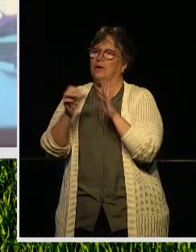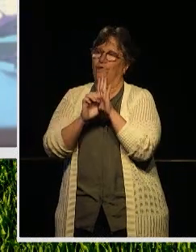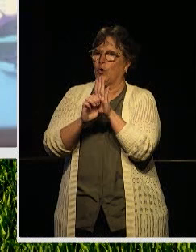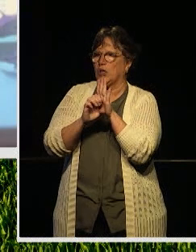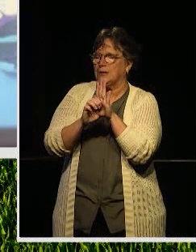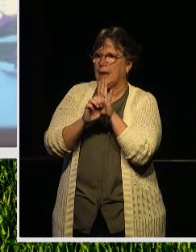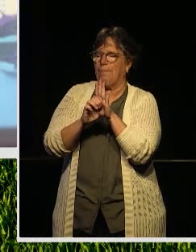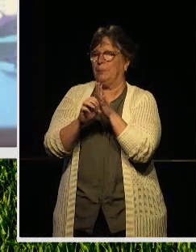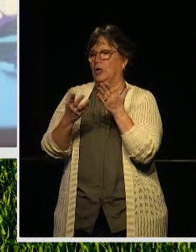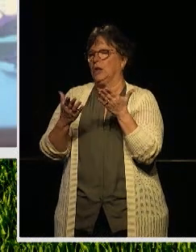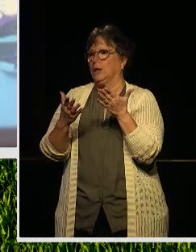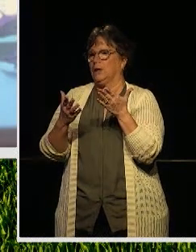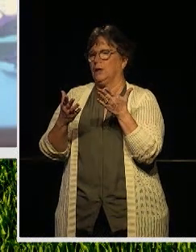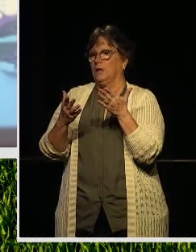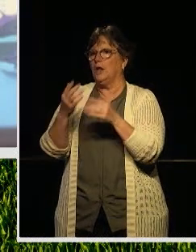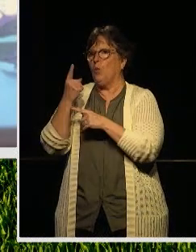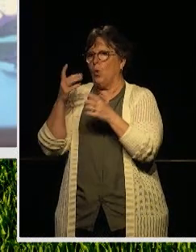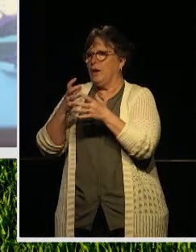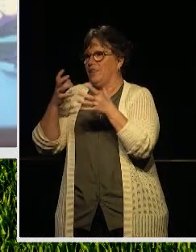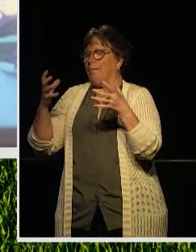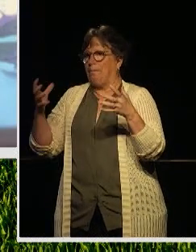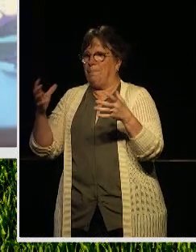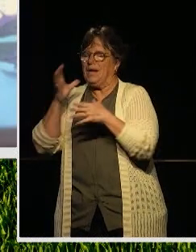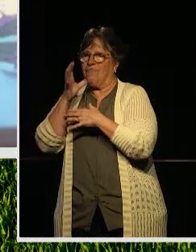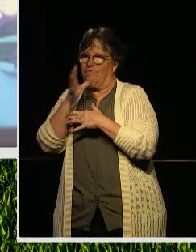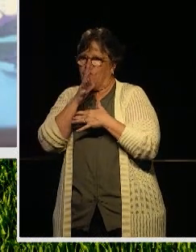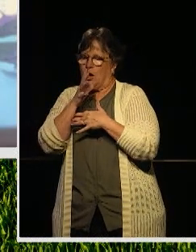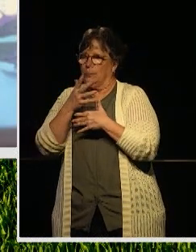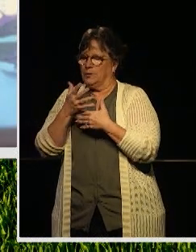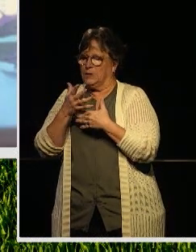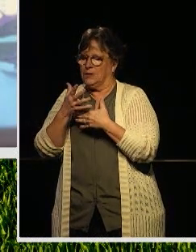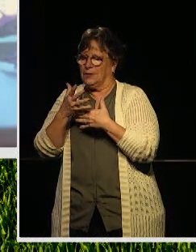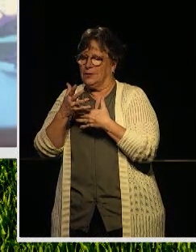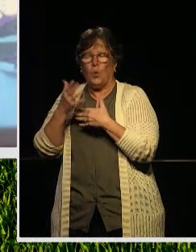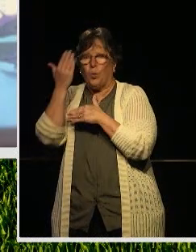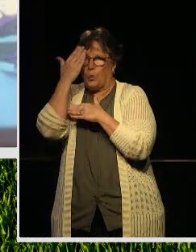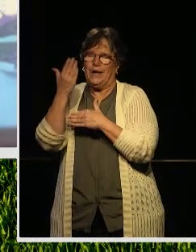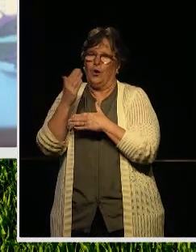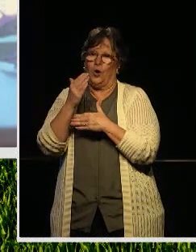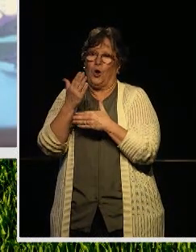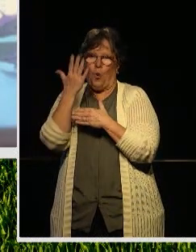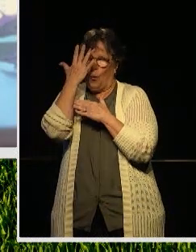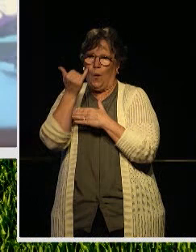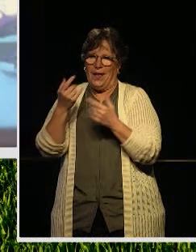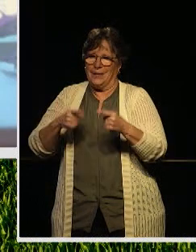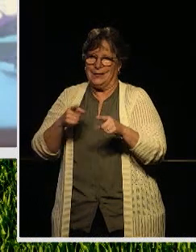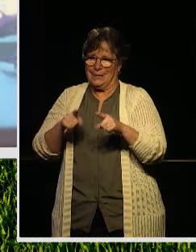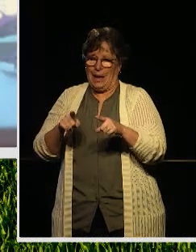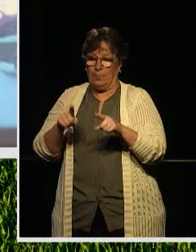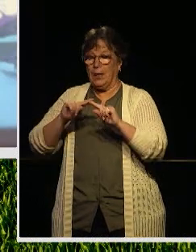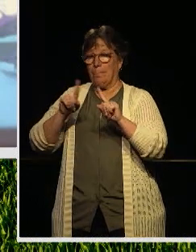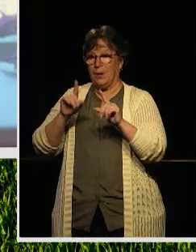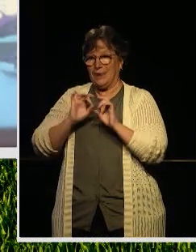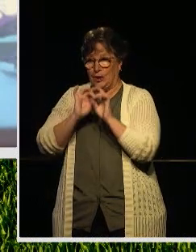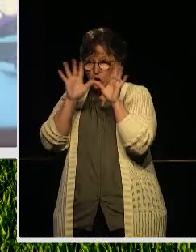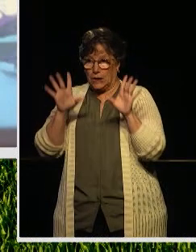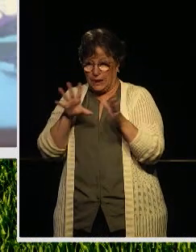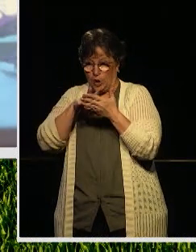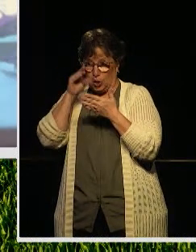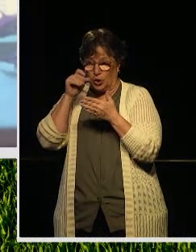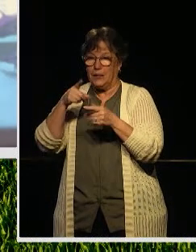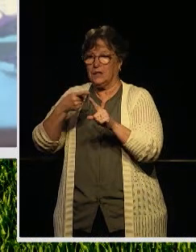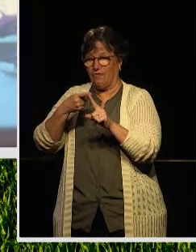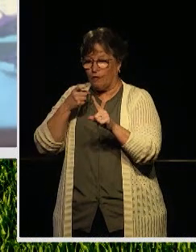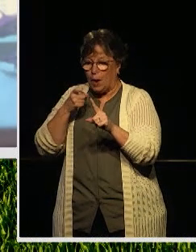Chris shared, which is around the ROI of these technologies is not super clear. But there are some clear learnings from these, at least farm management